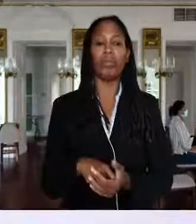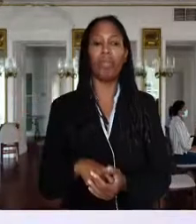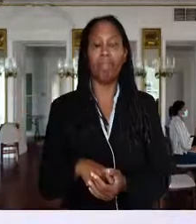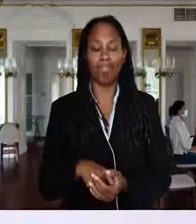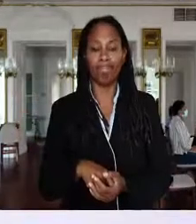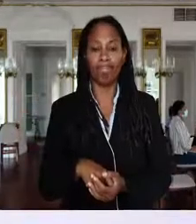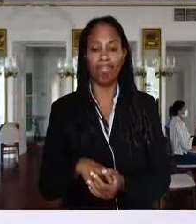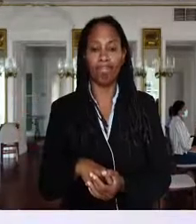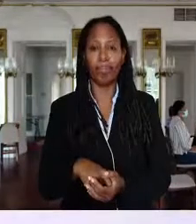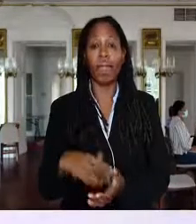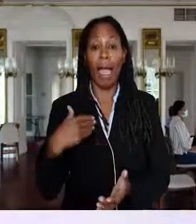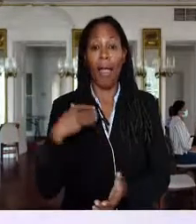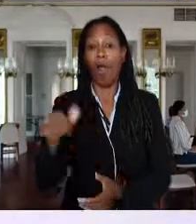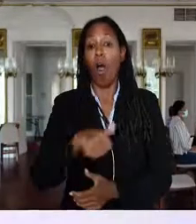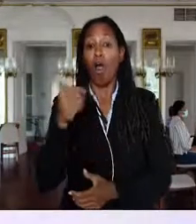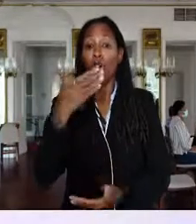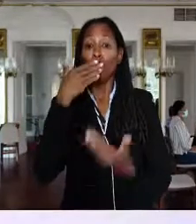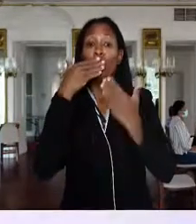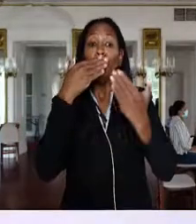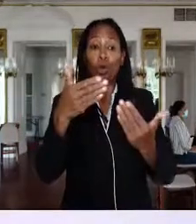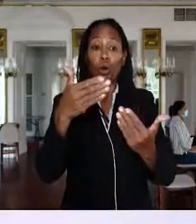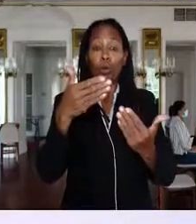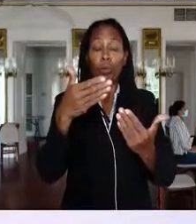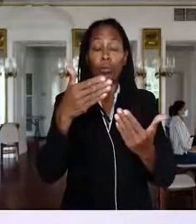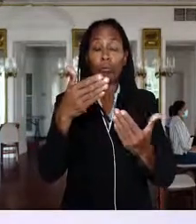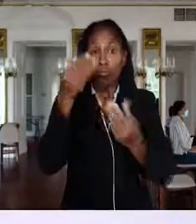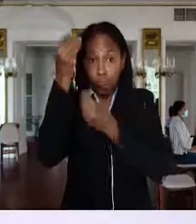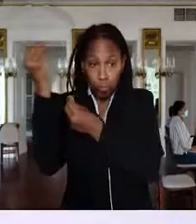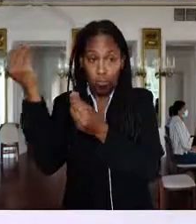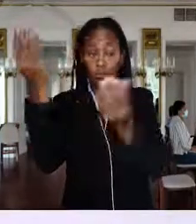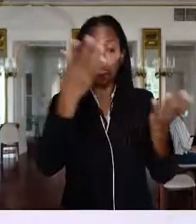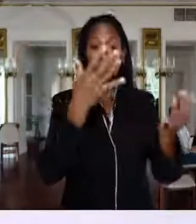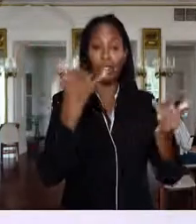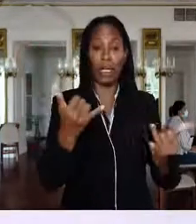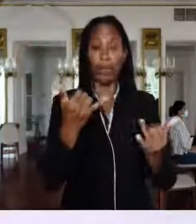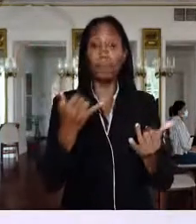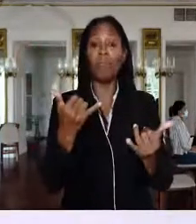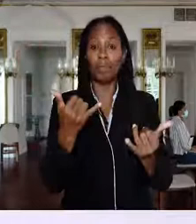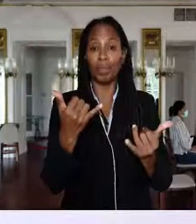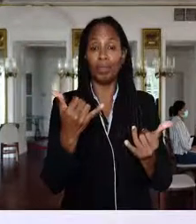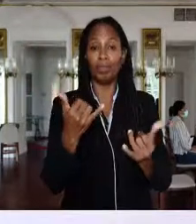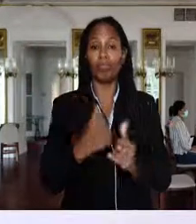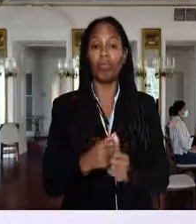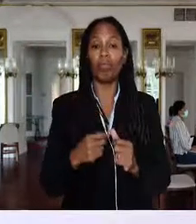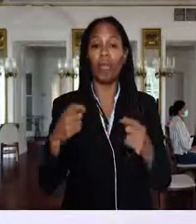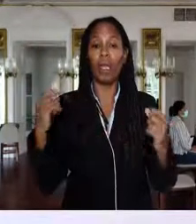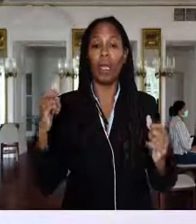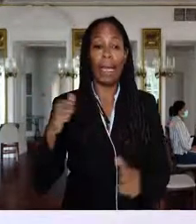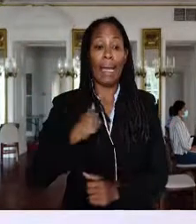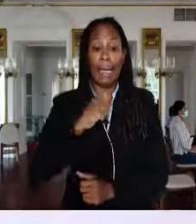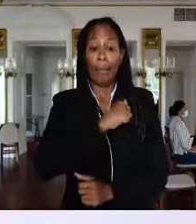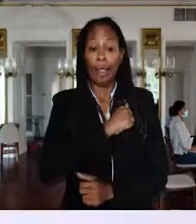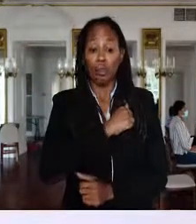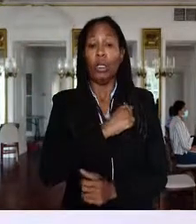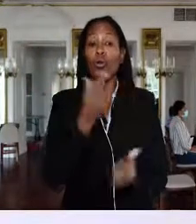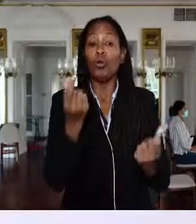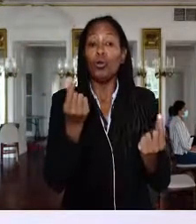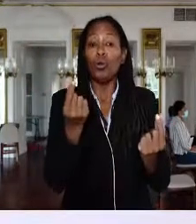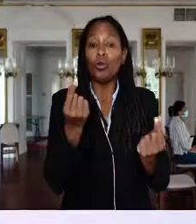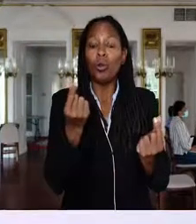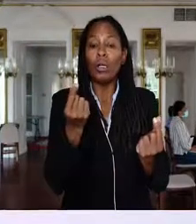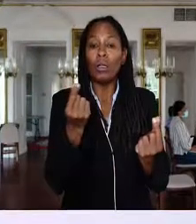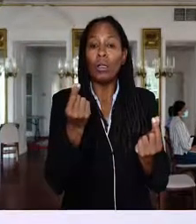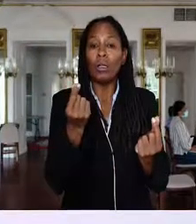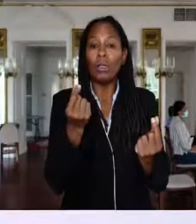news, I do have some good news for you. As promised, our administration is issuing $15 million